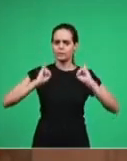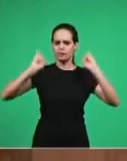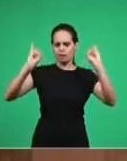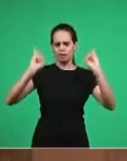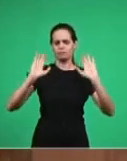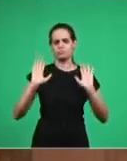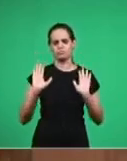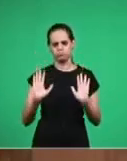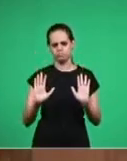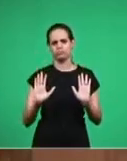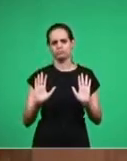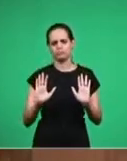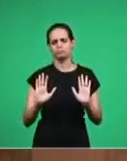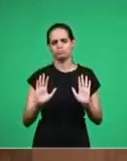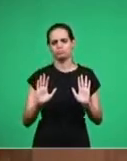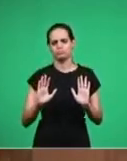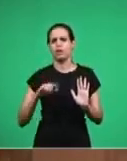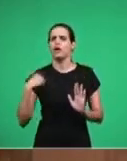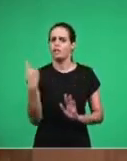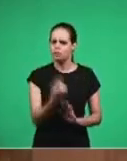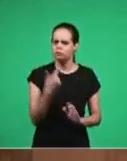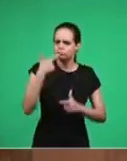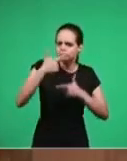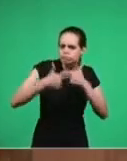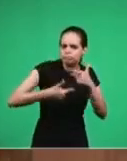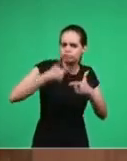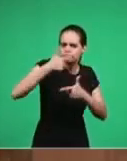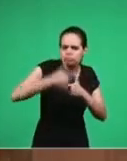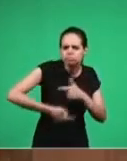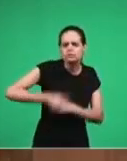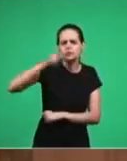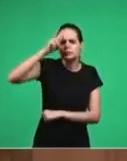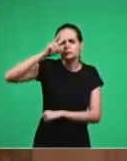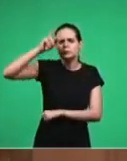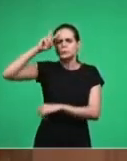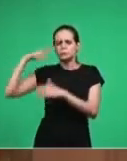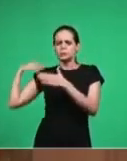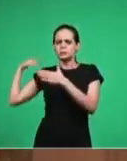live, sing what we go through every day.